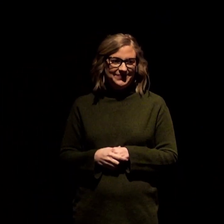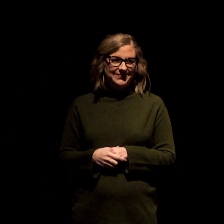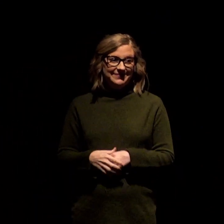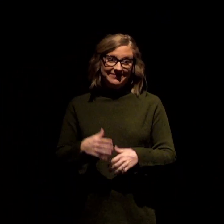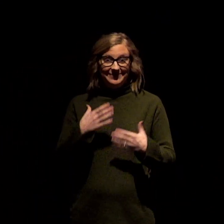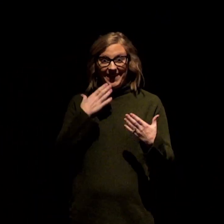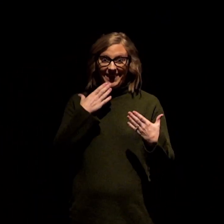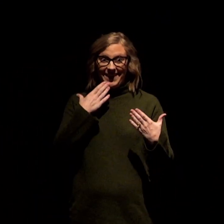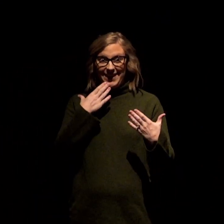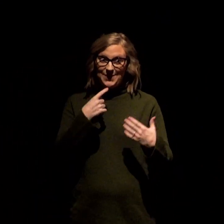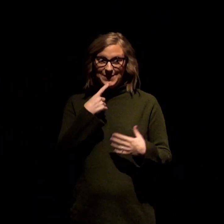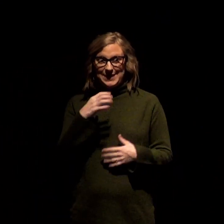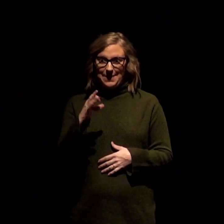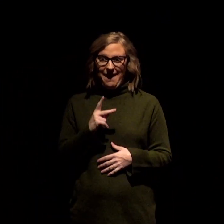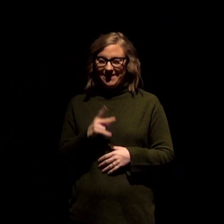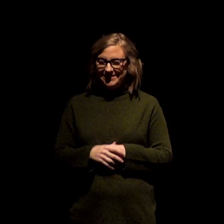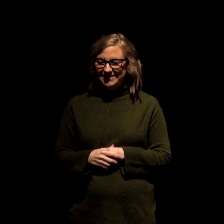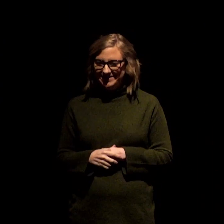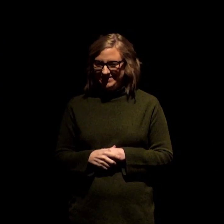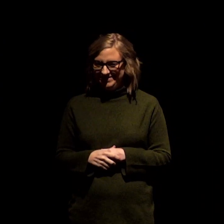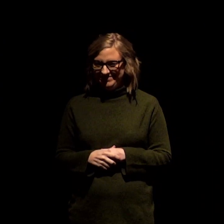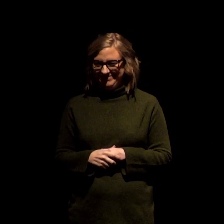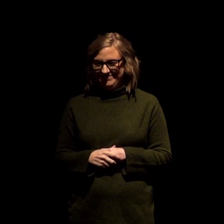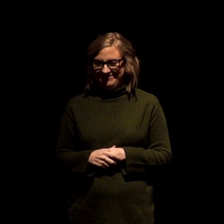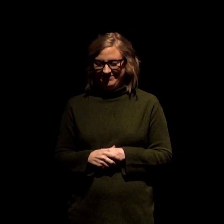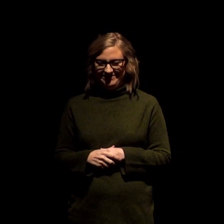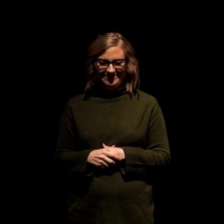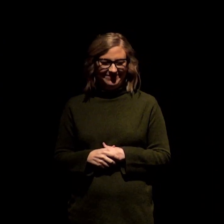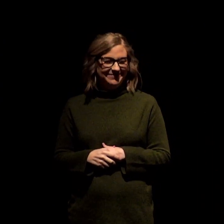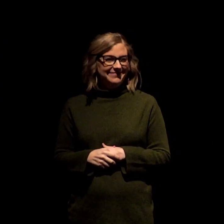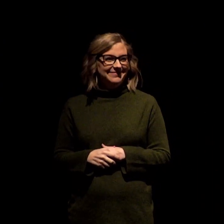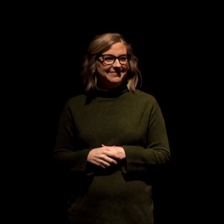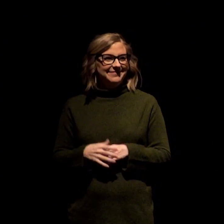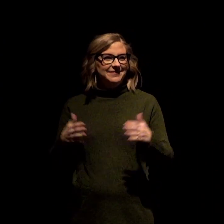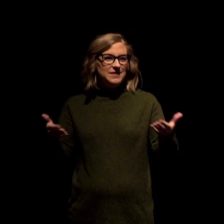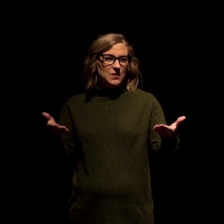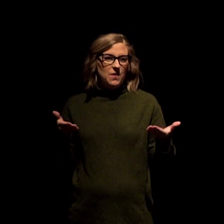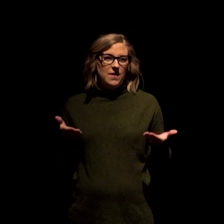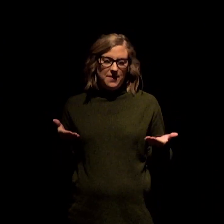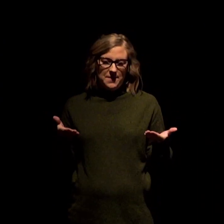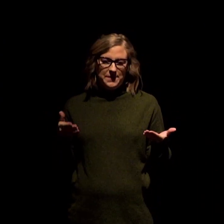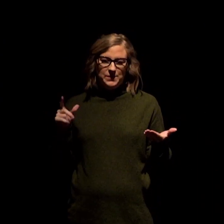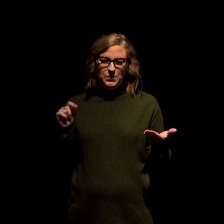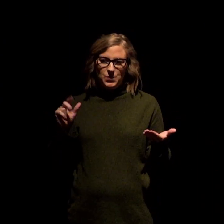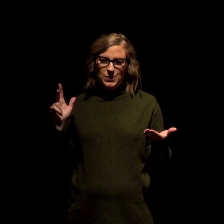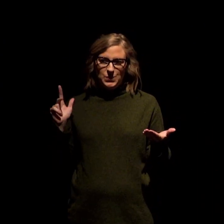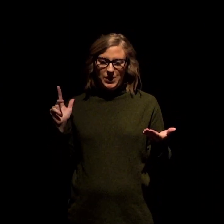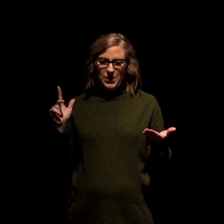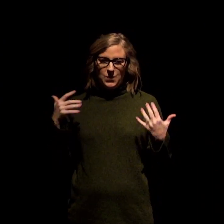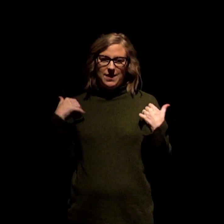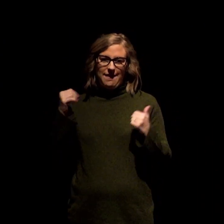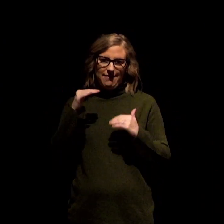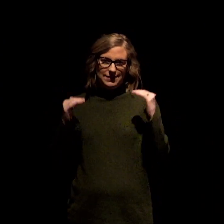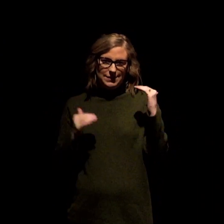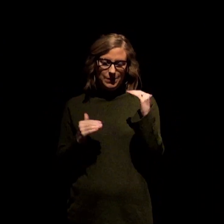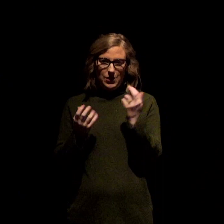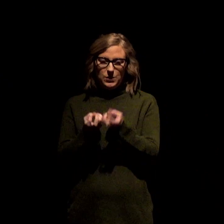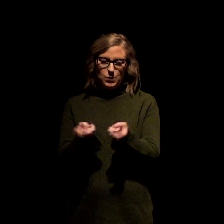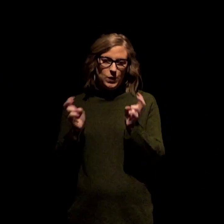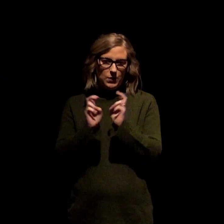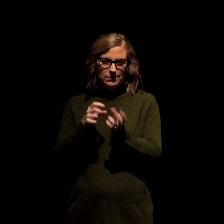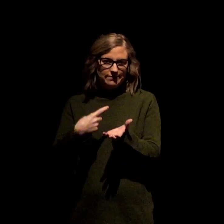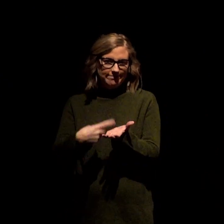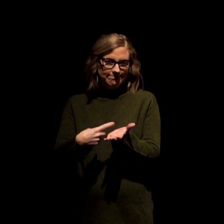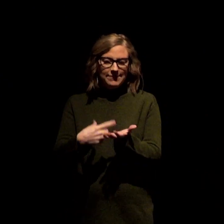Thank you. Thanks for saying good morning back. So welcome to the 2023 Health Disparities Roundtable, and thank you